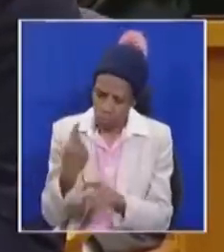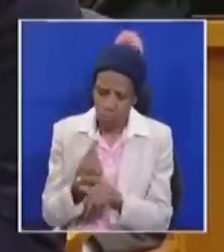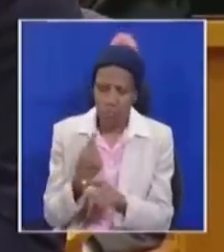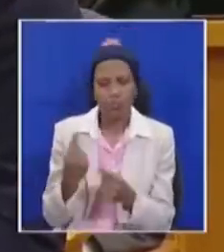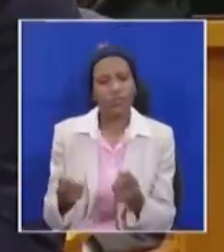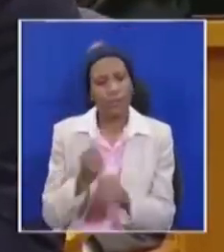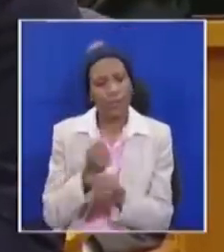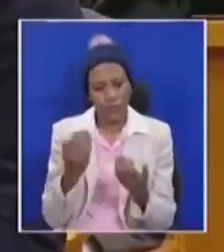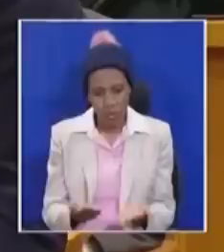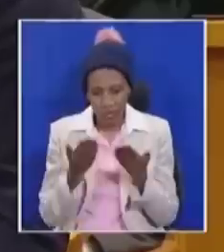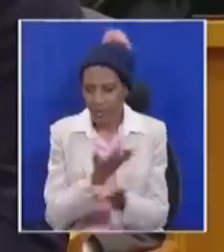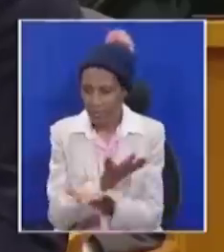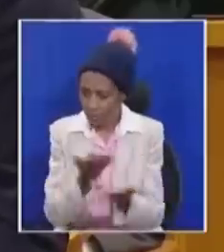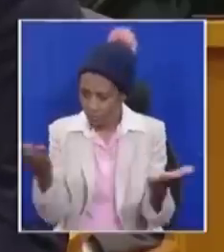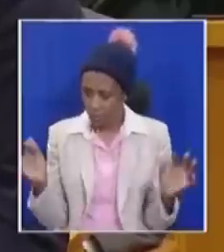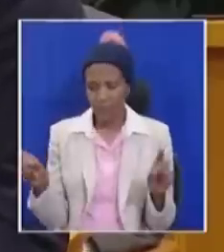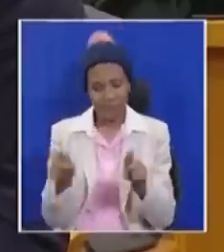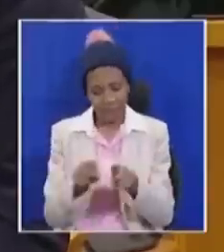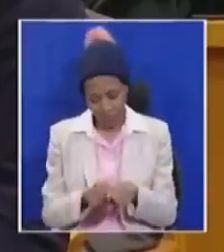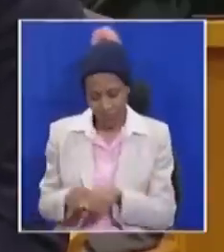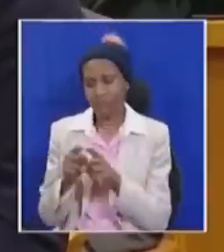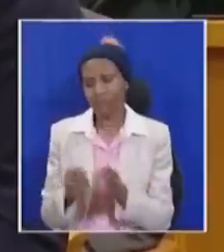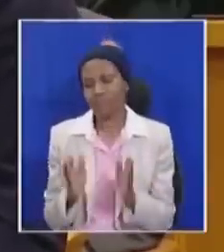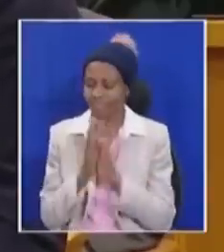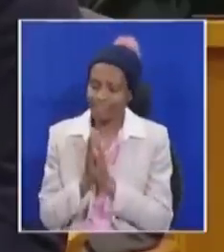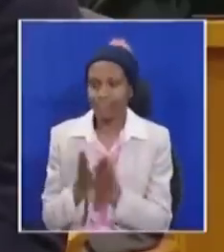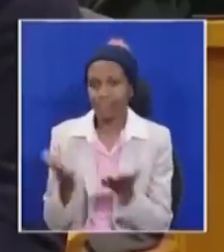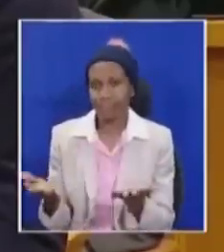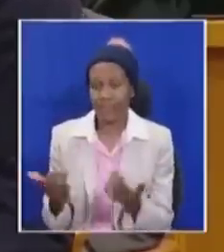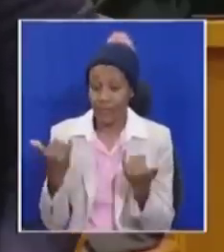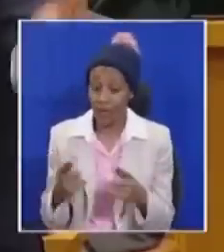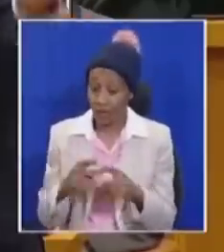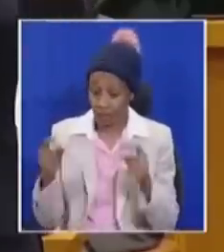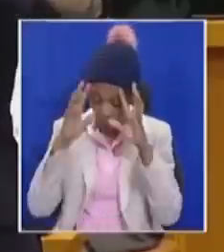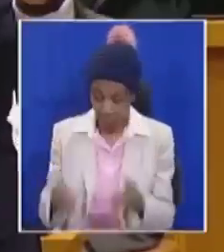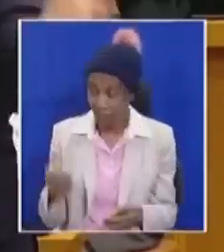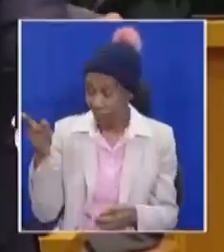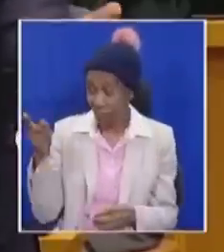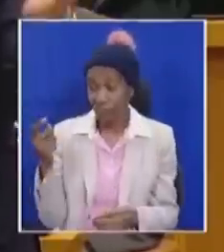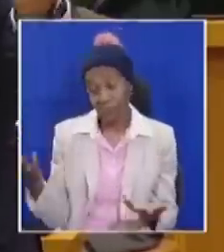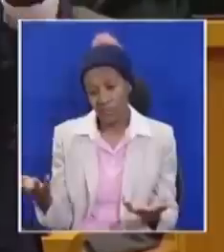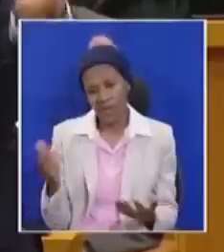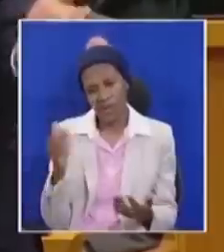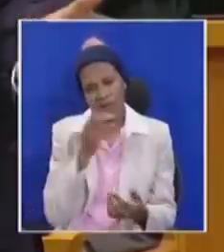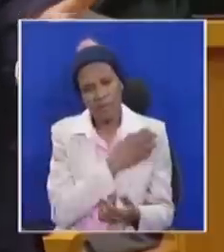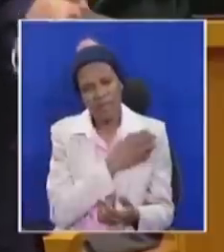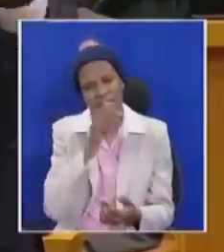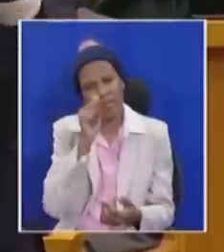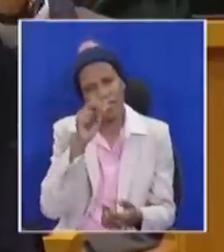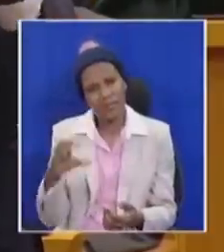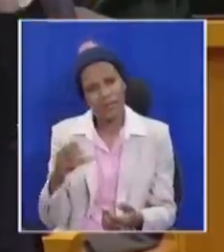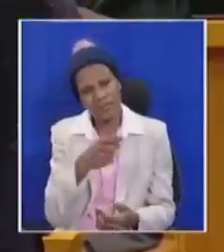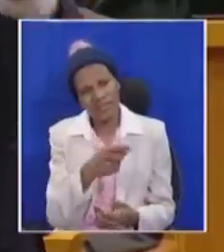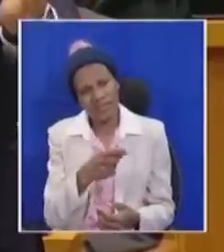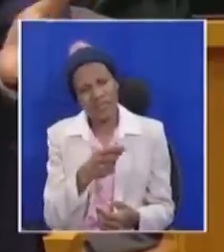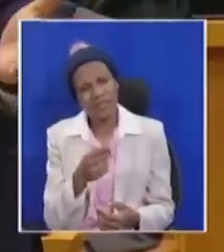all members of the House. And I want to ask you, sir, given the ruling that you've just made, why does an ANC minister like Honourable Zulu get